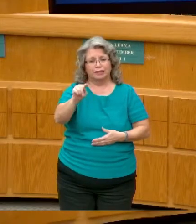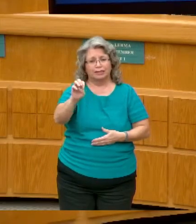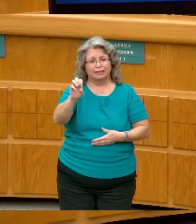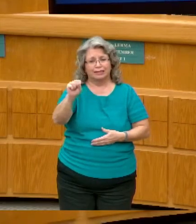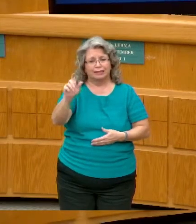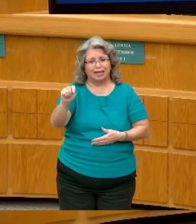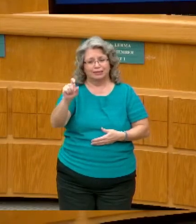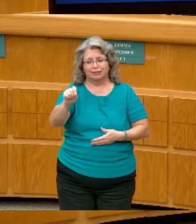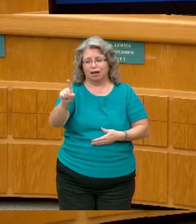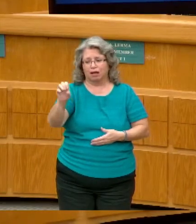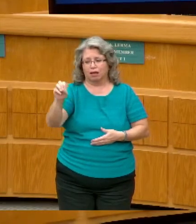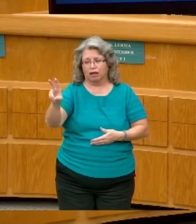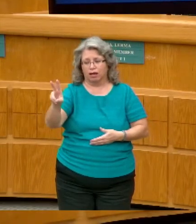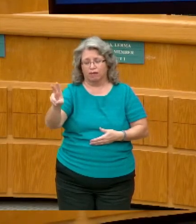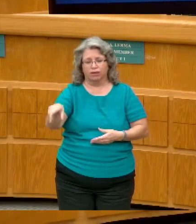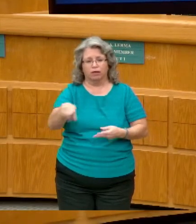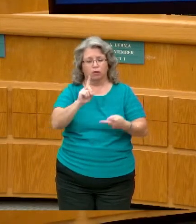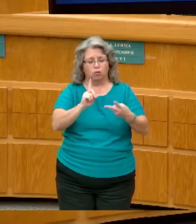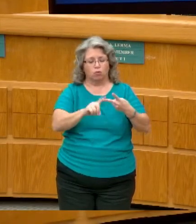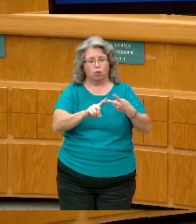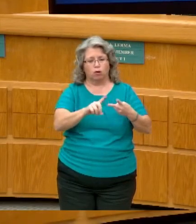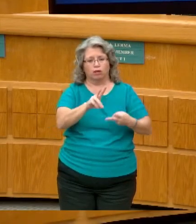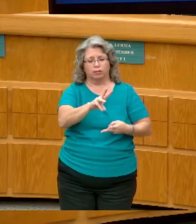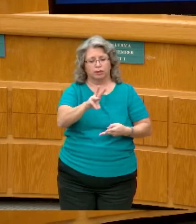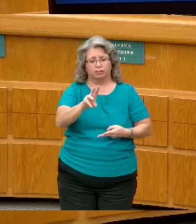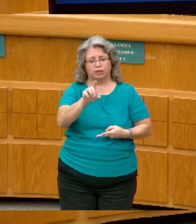www.covidtests.gov or